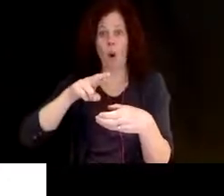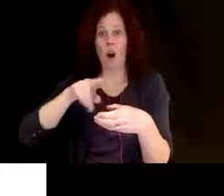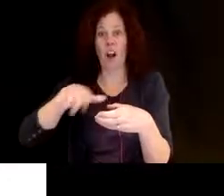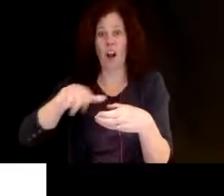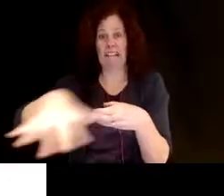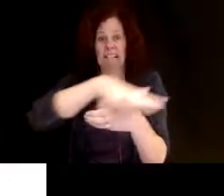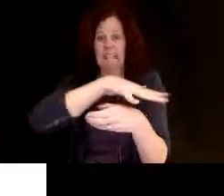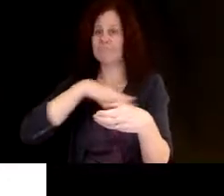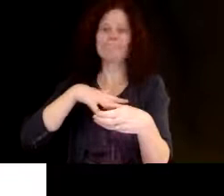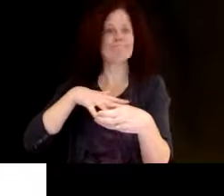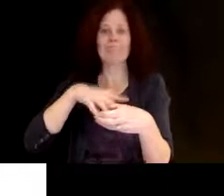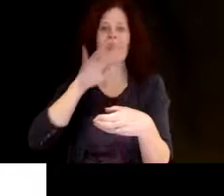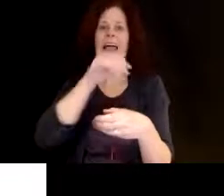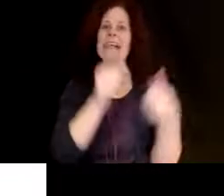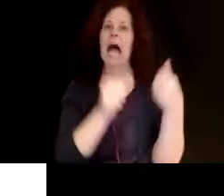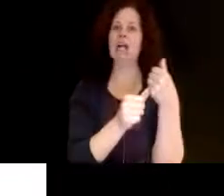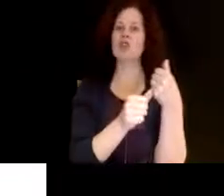with municipalities.